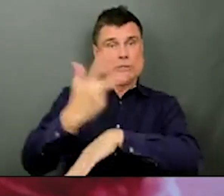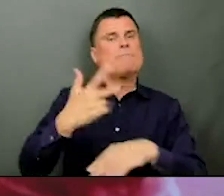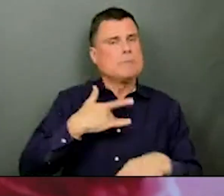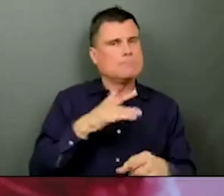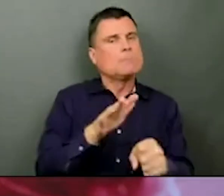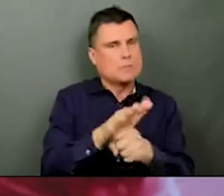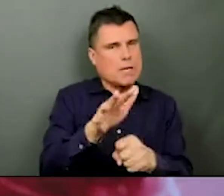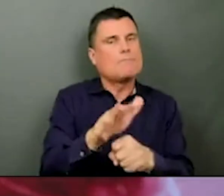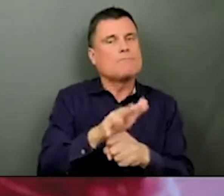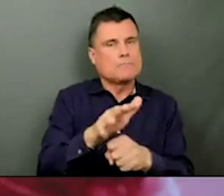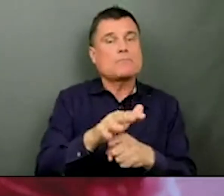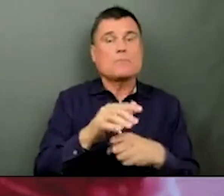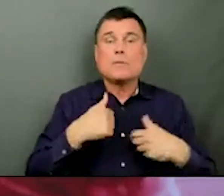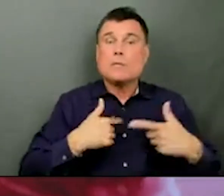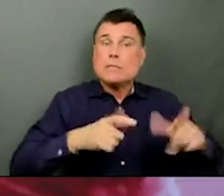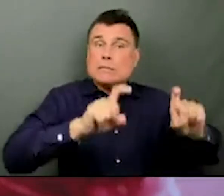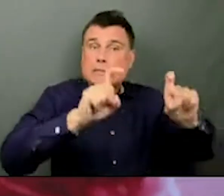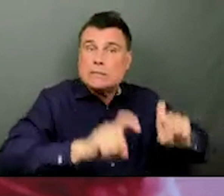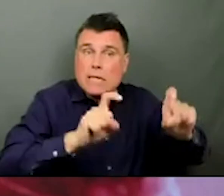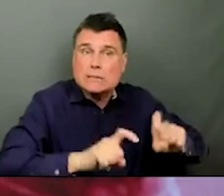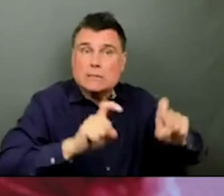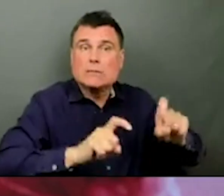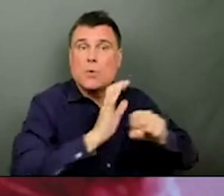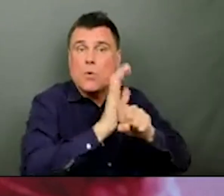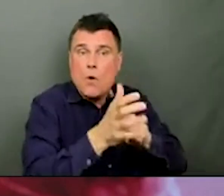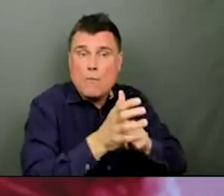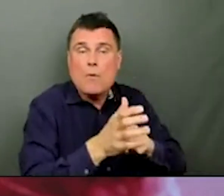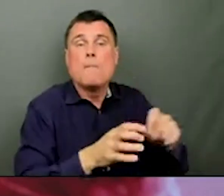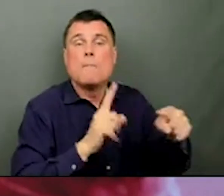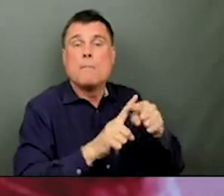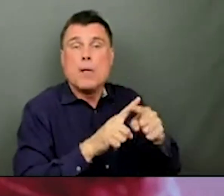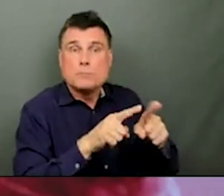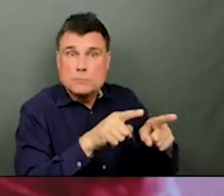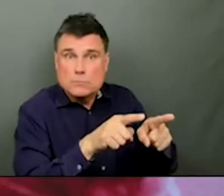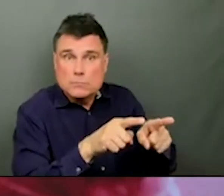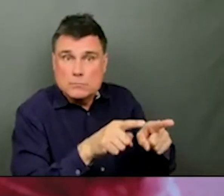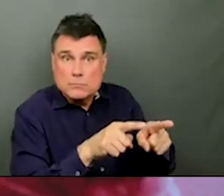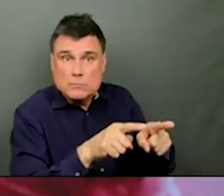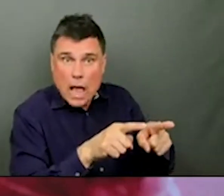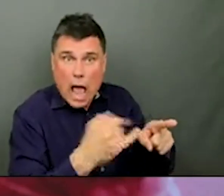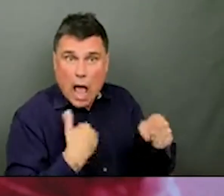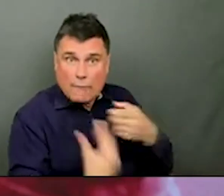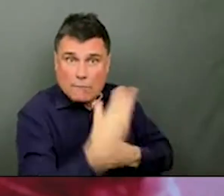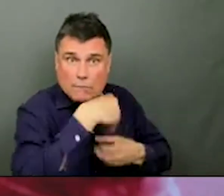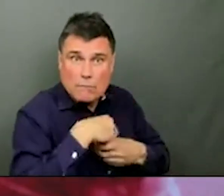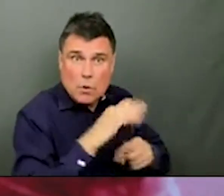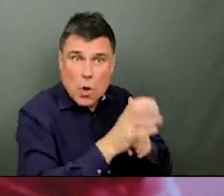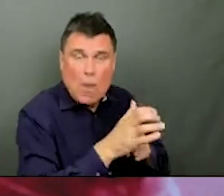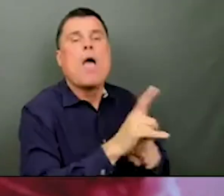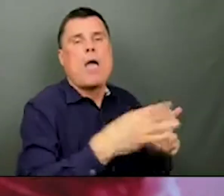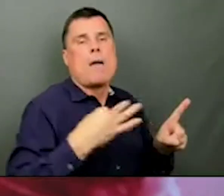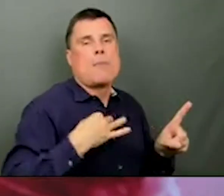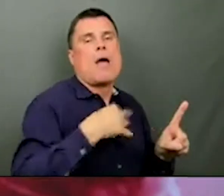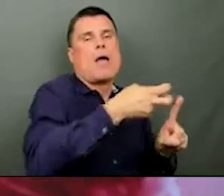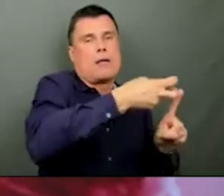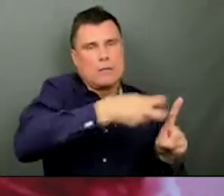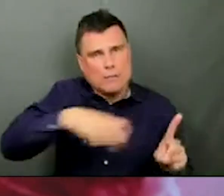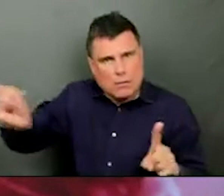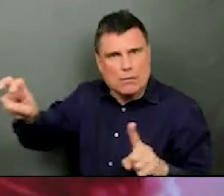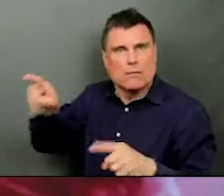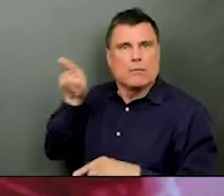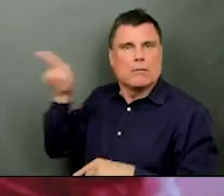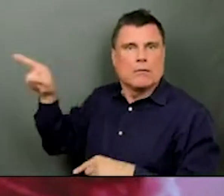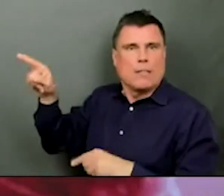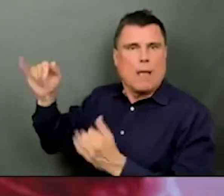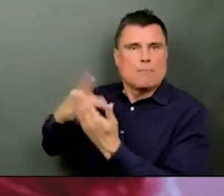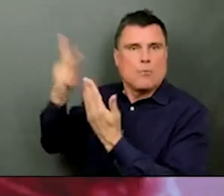result from that test, and then to access the other programs that are available, whether it be through the presumptive COVID work that we